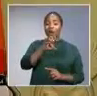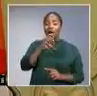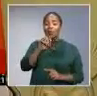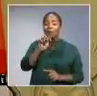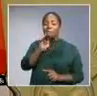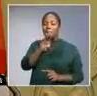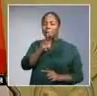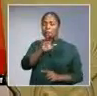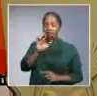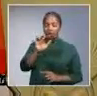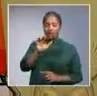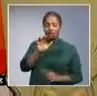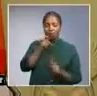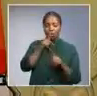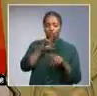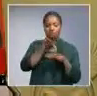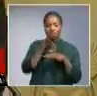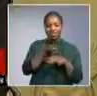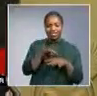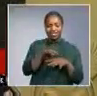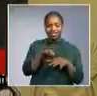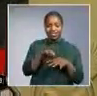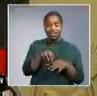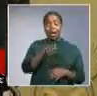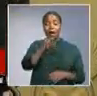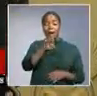rand objective, $100